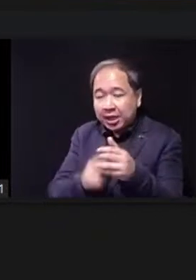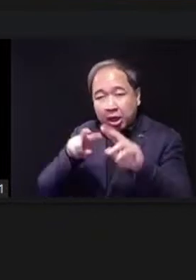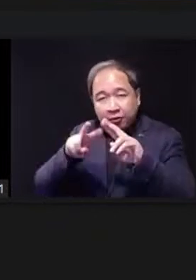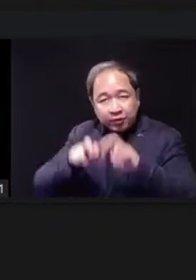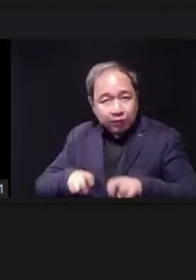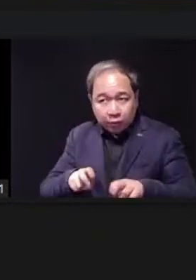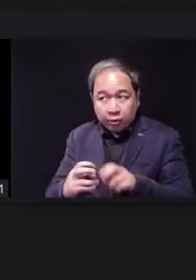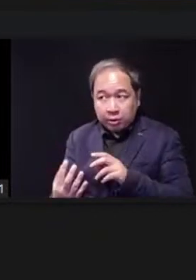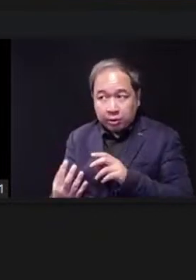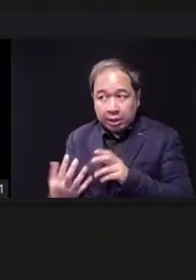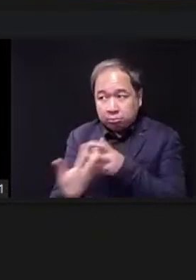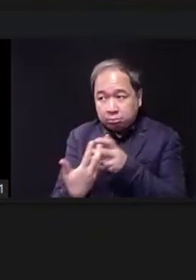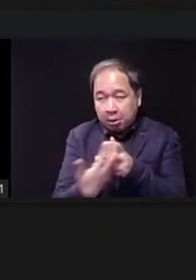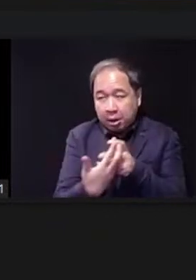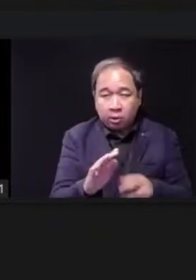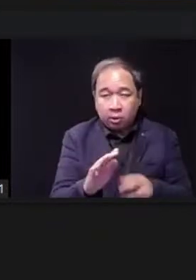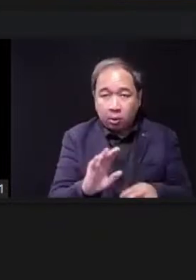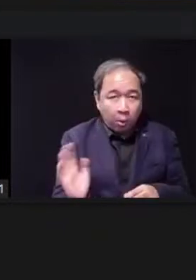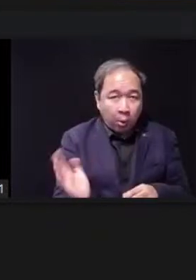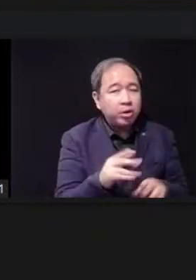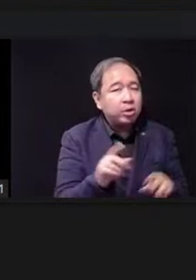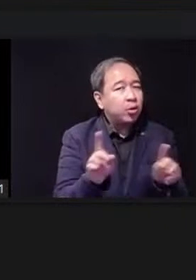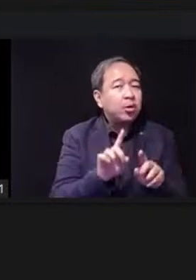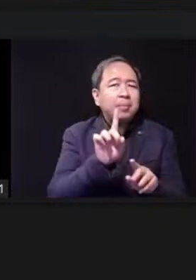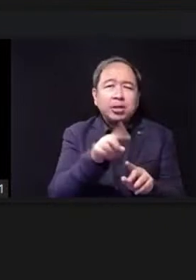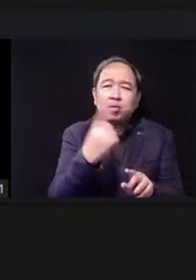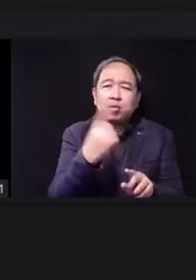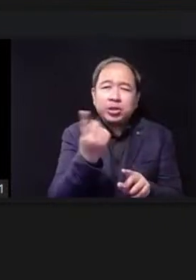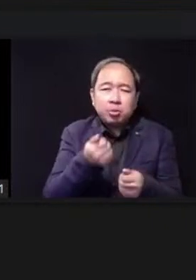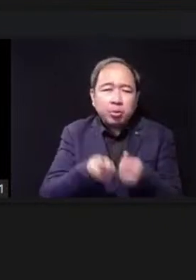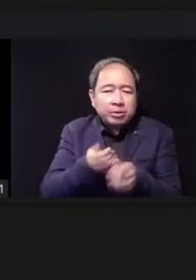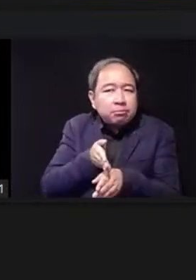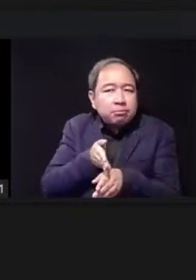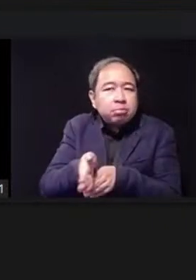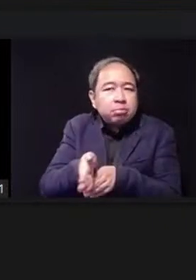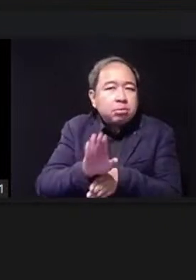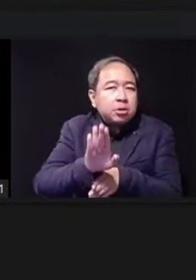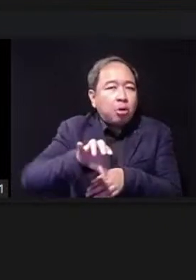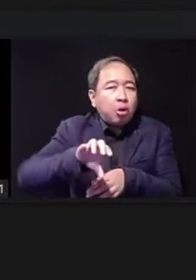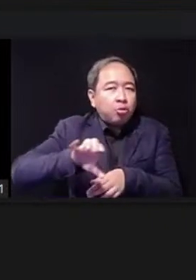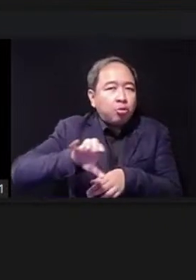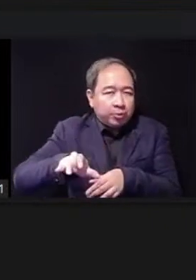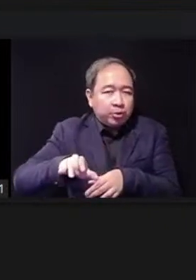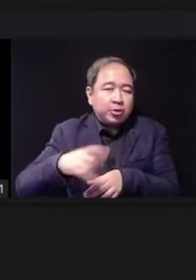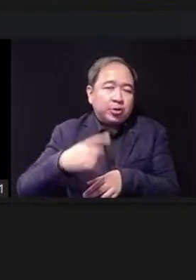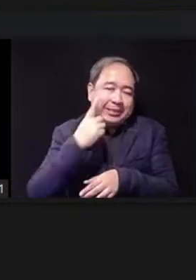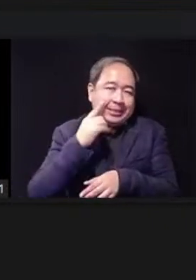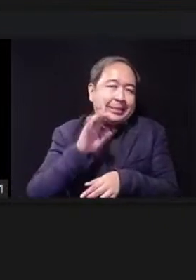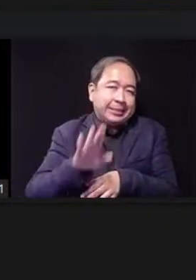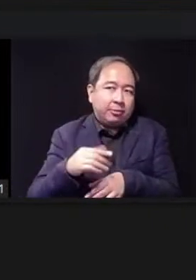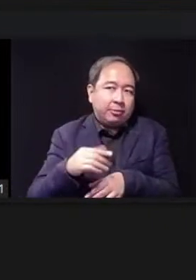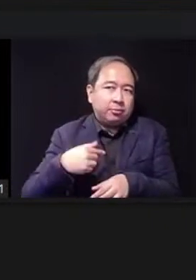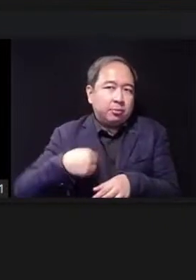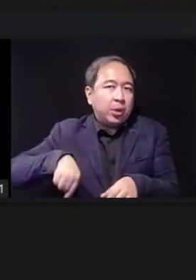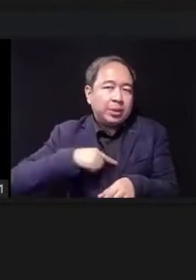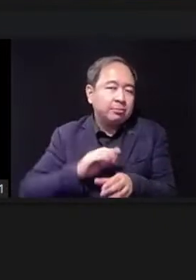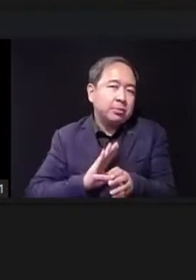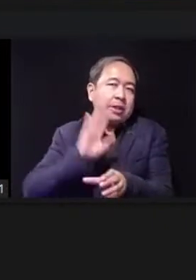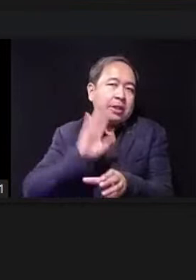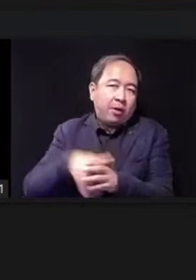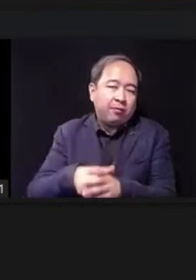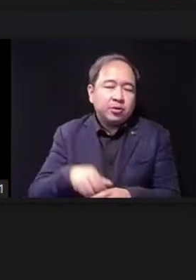state, but rather for your respective regions. And there we were all at the table playing a part in the outcome. So hopefully that explanation